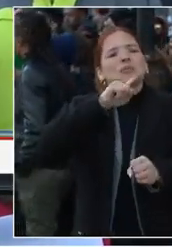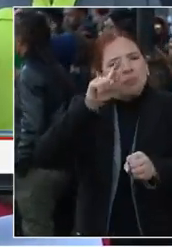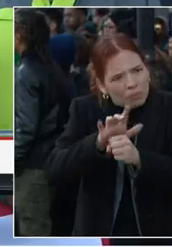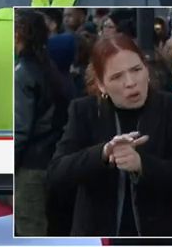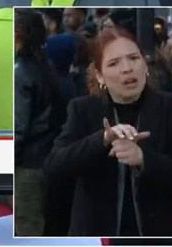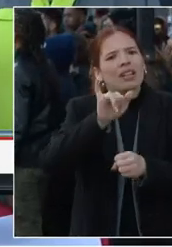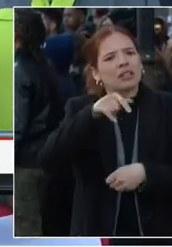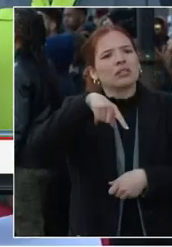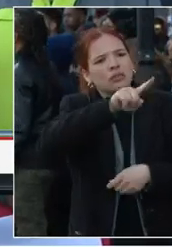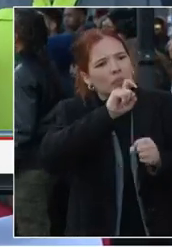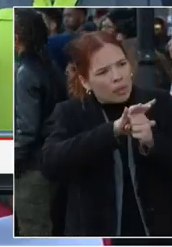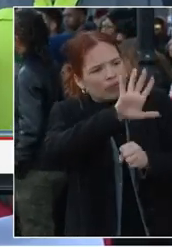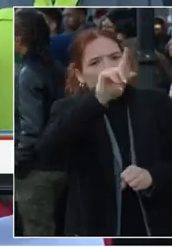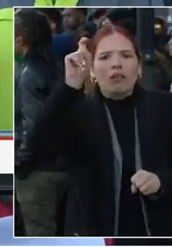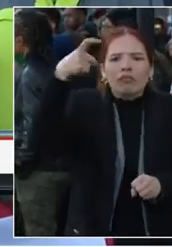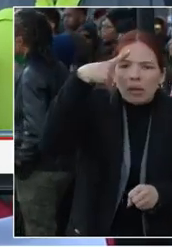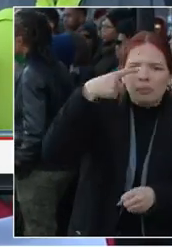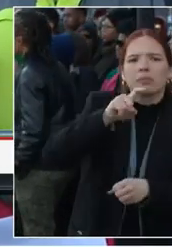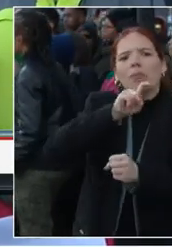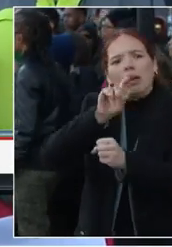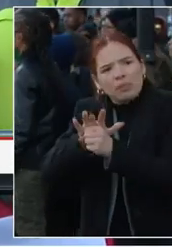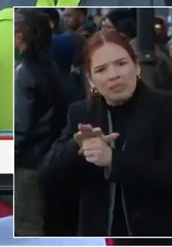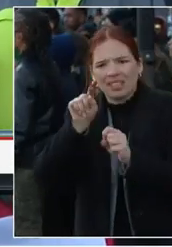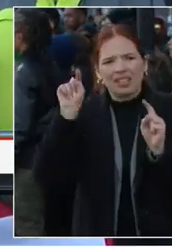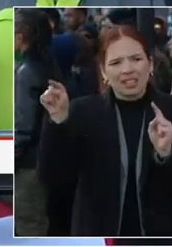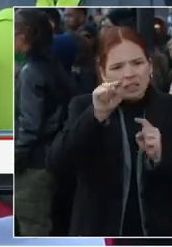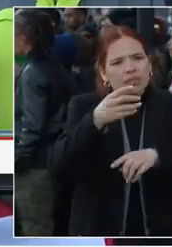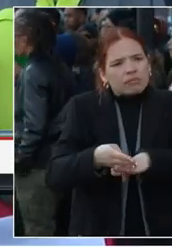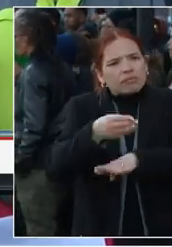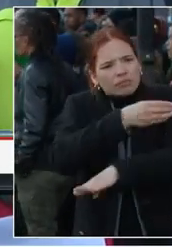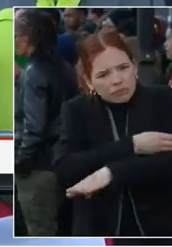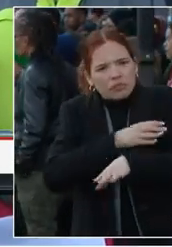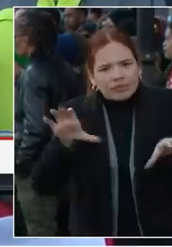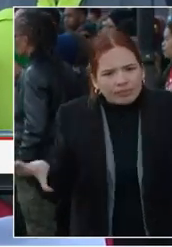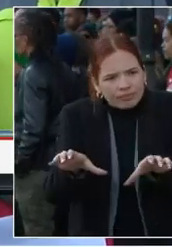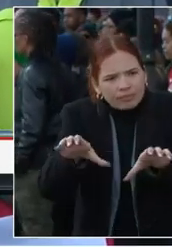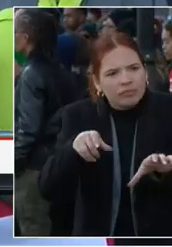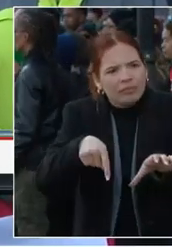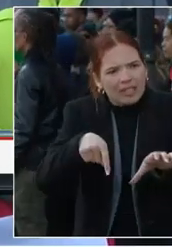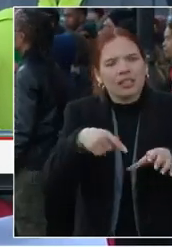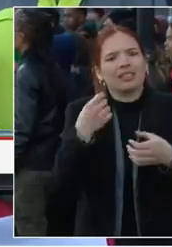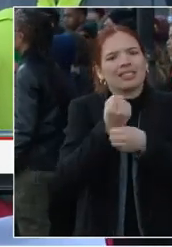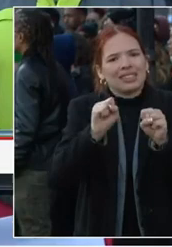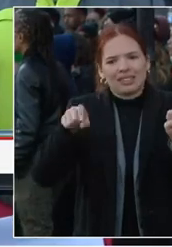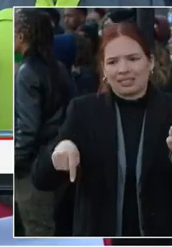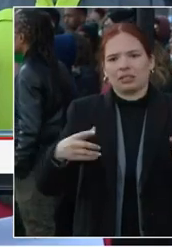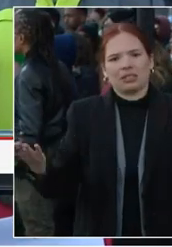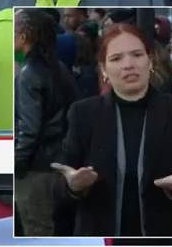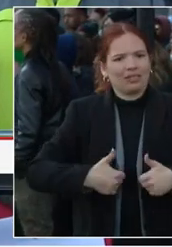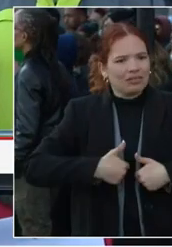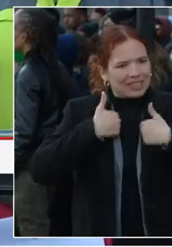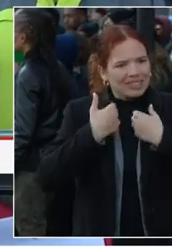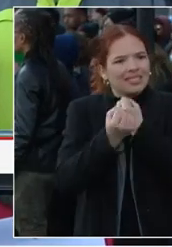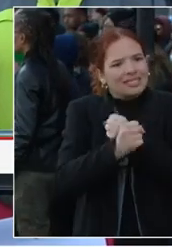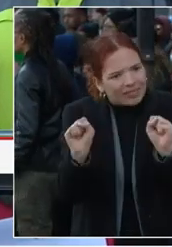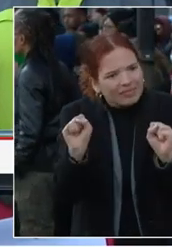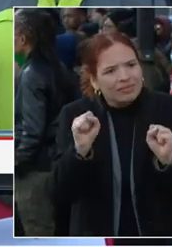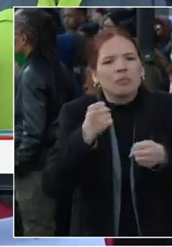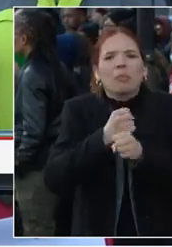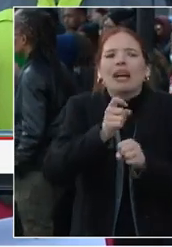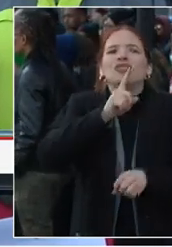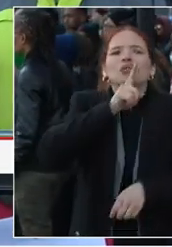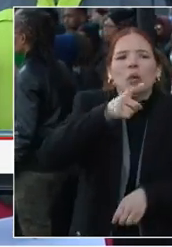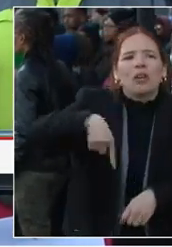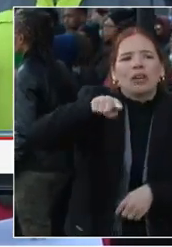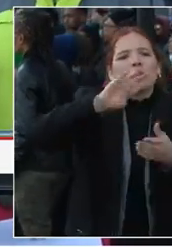Your government is committed to it. And I know that the citizens of the District of Columbia are committed to making communities all across our city safer.